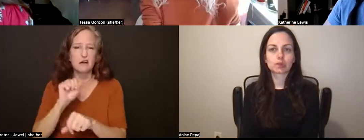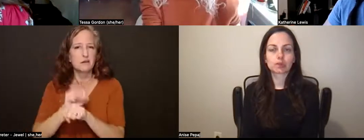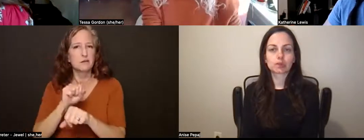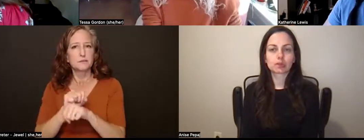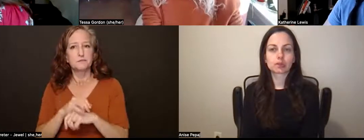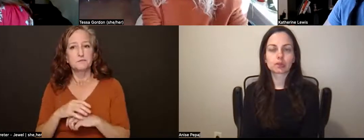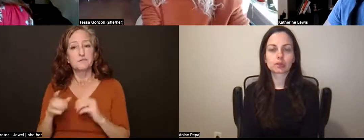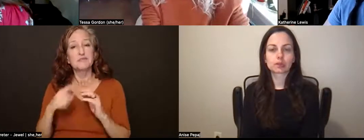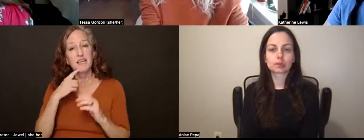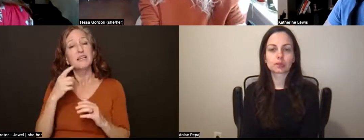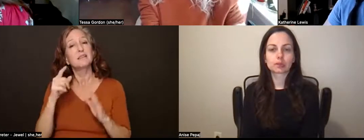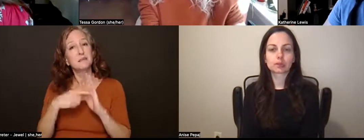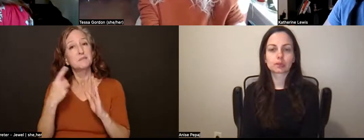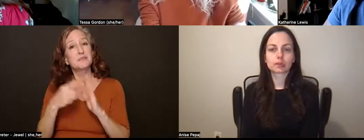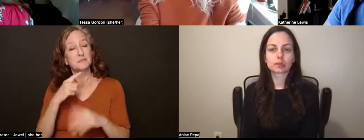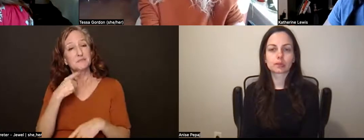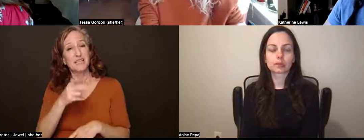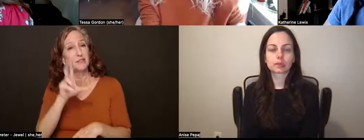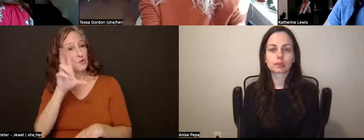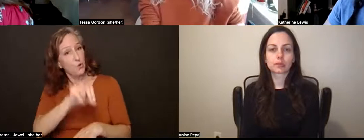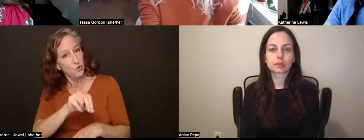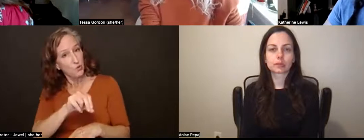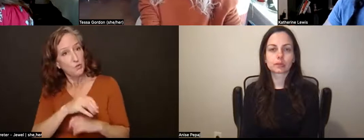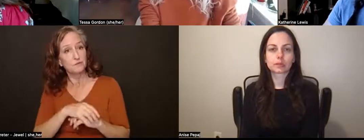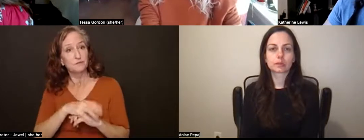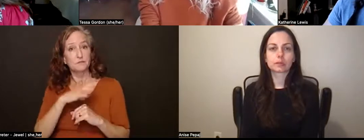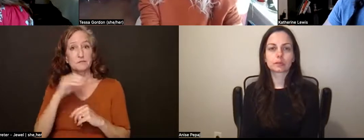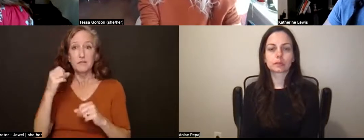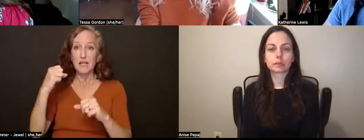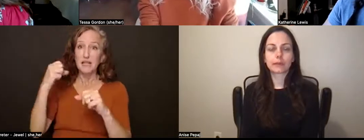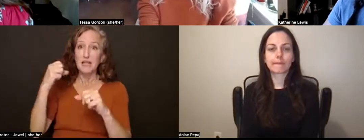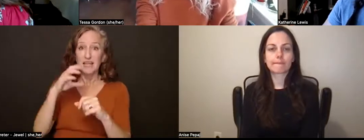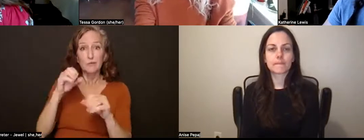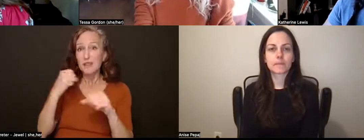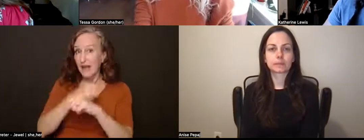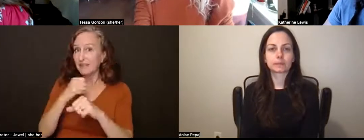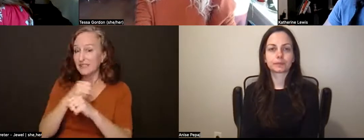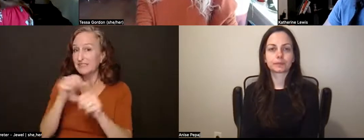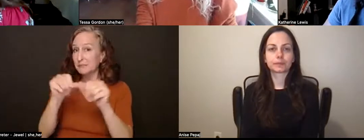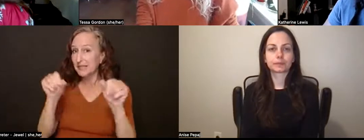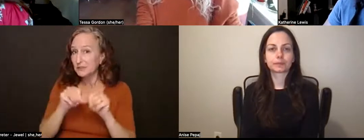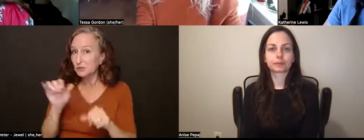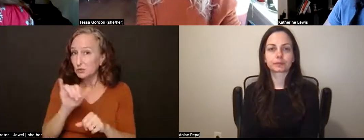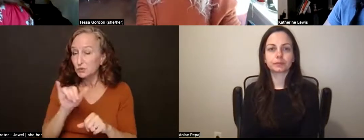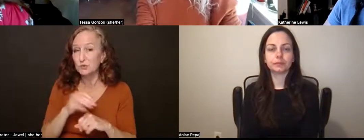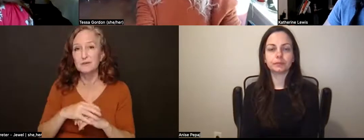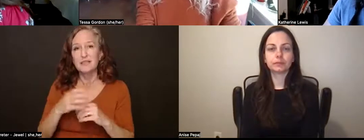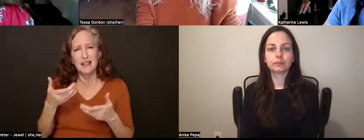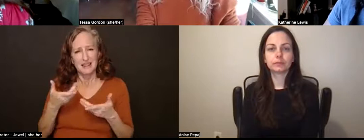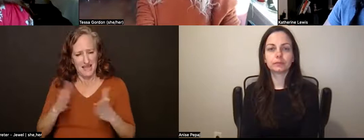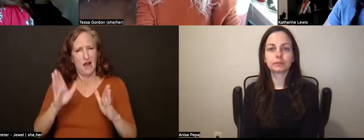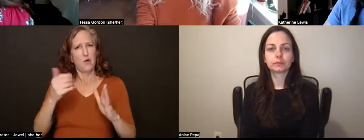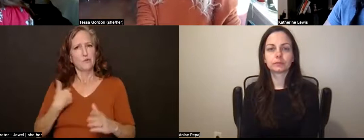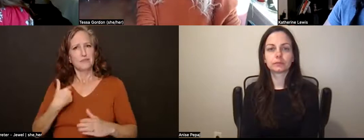with sometimes telling people no in an advocacy space, and that's okay too. Giving ourselves that kind of permission